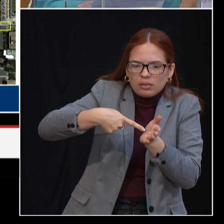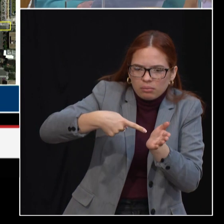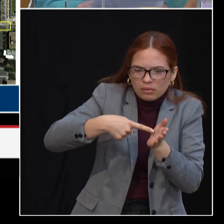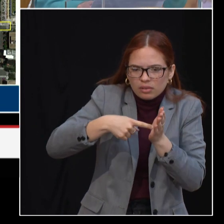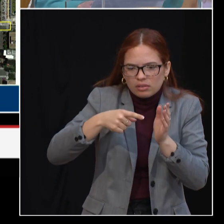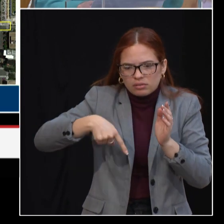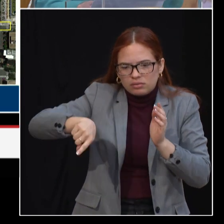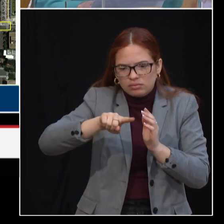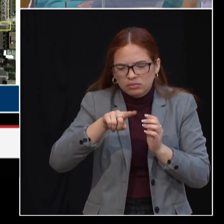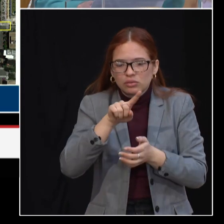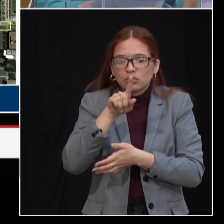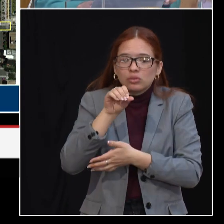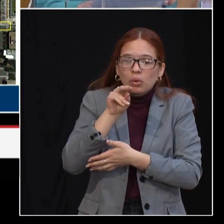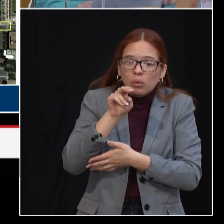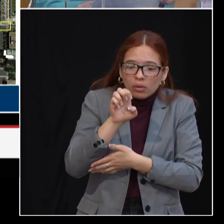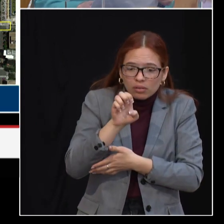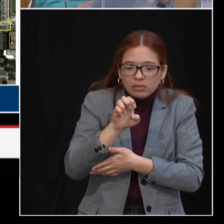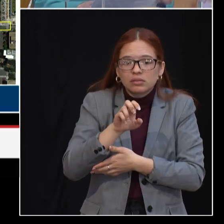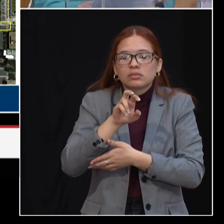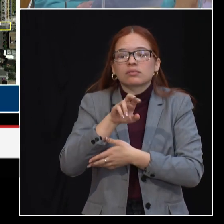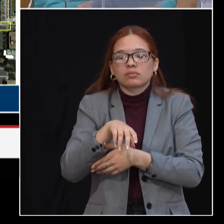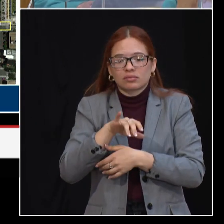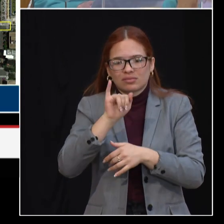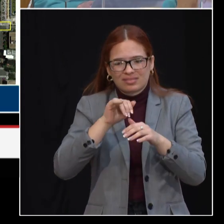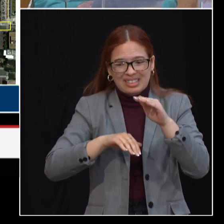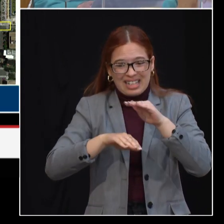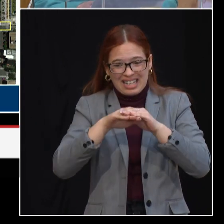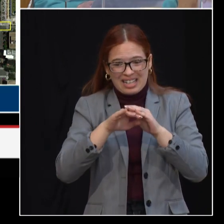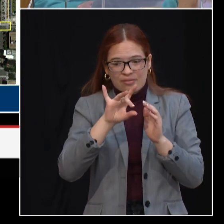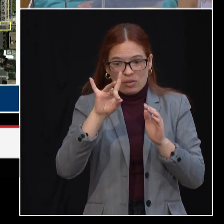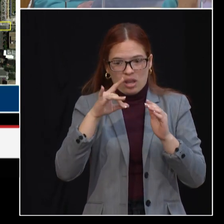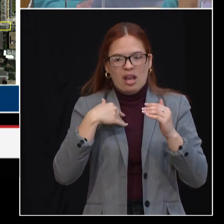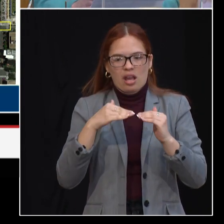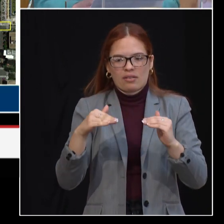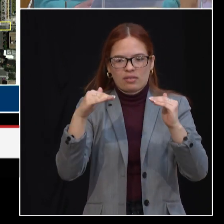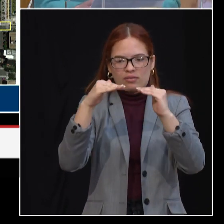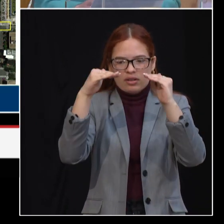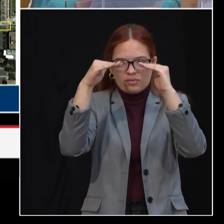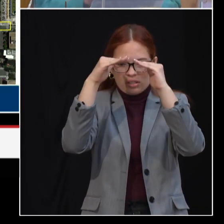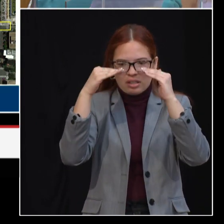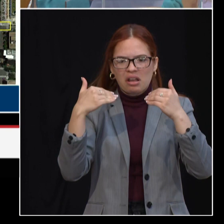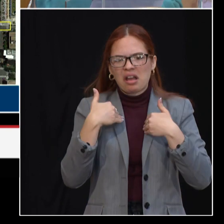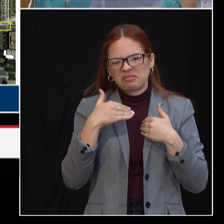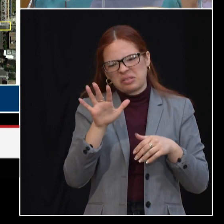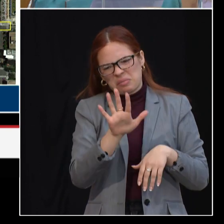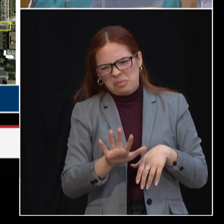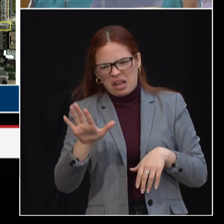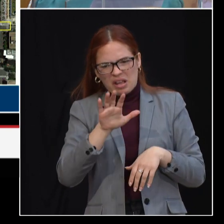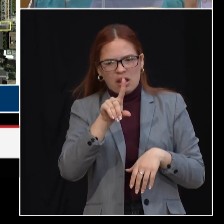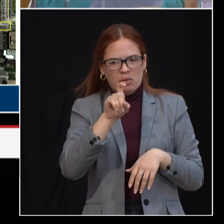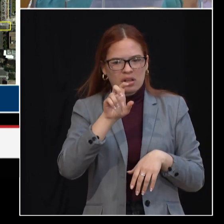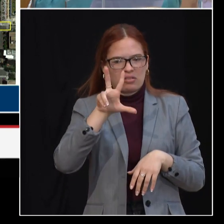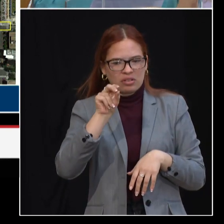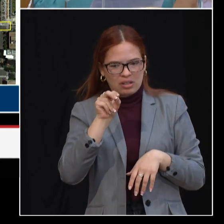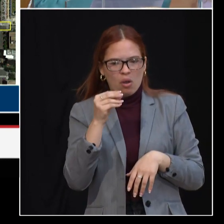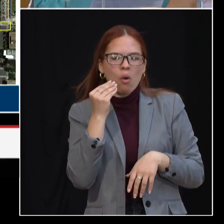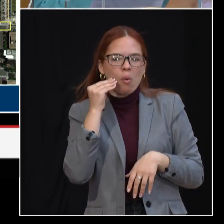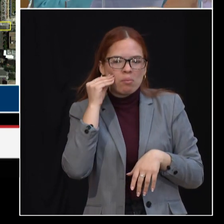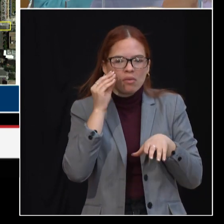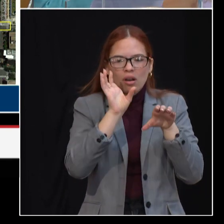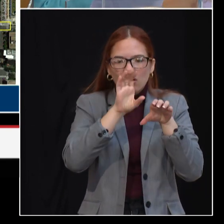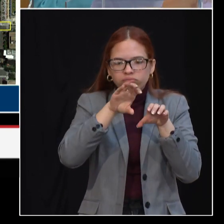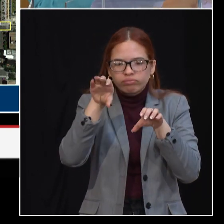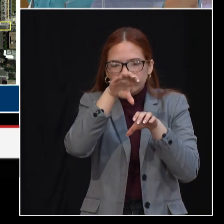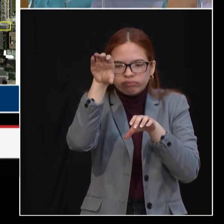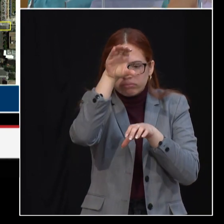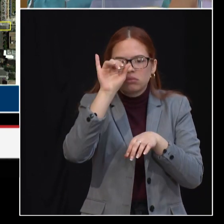RA4. It's up to 8 stories and could hold approximately 130 units. And that one will be issued this summer. Our